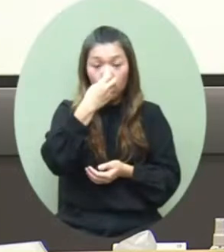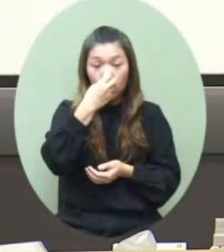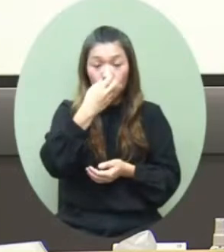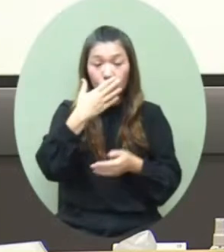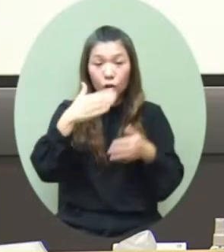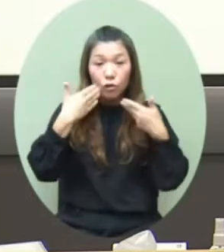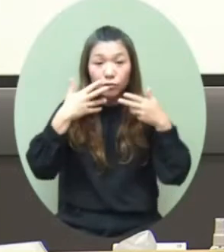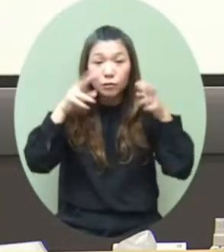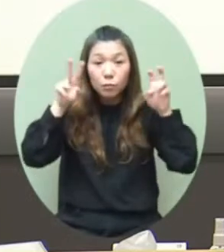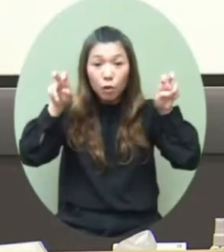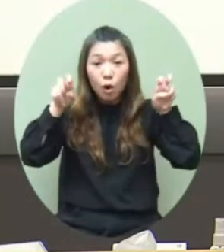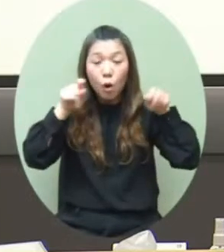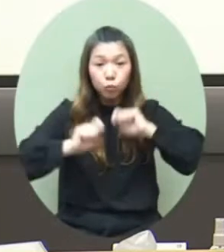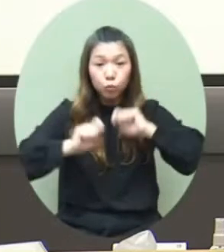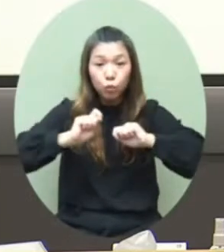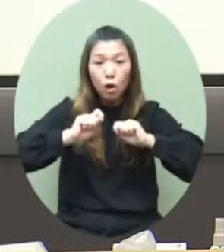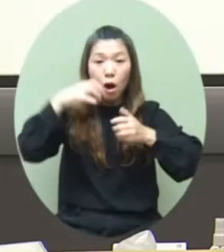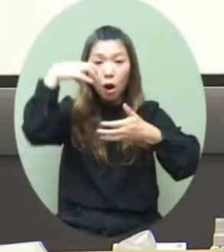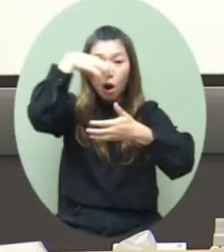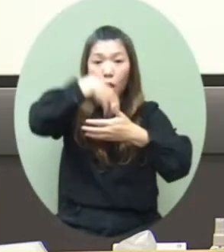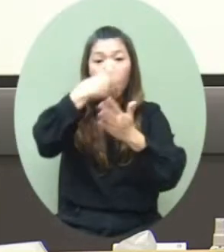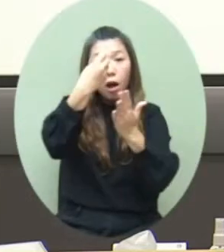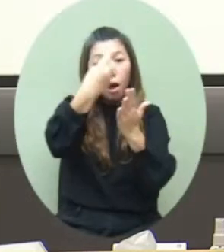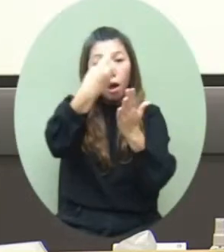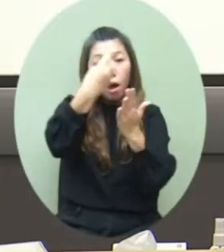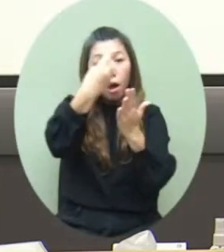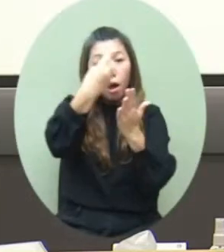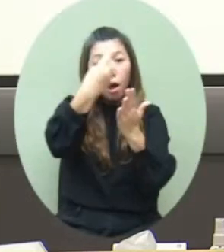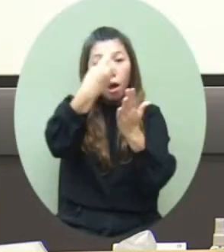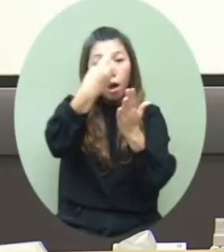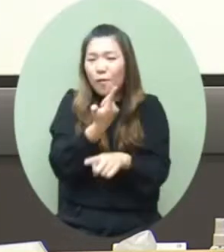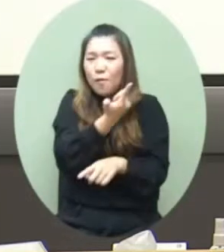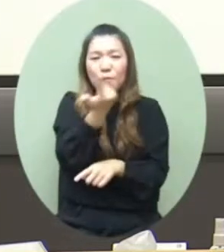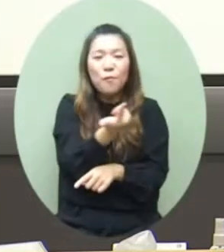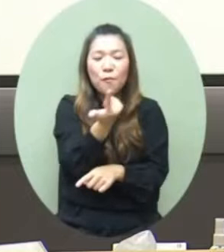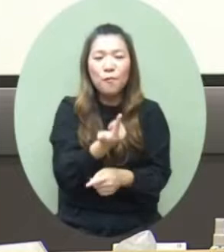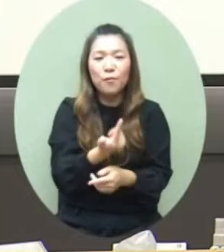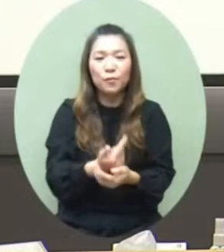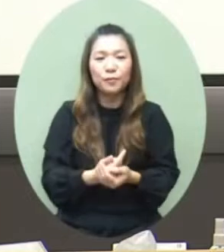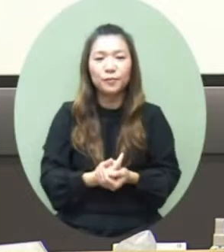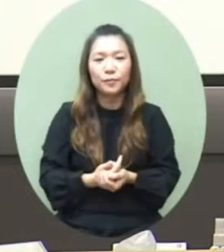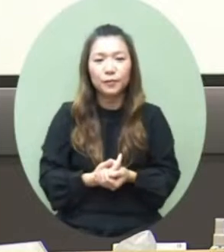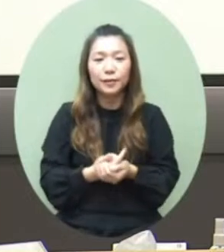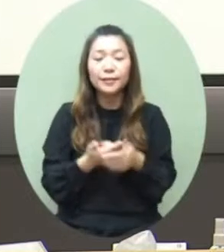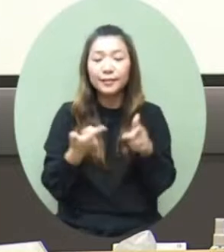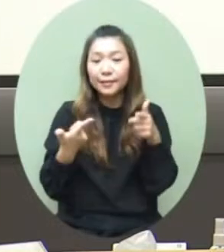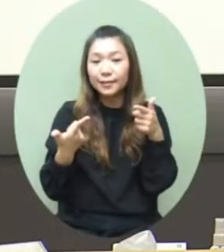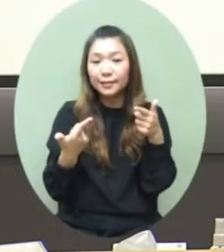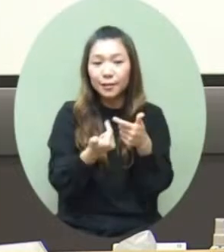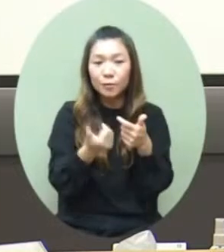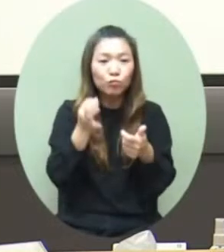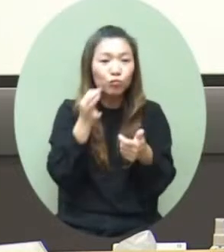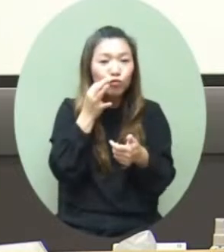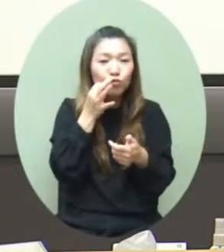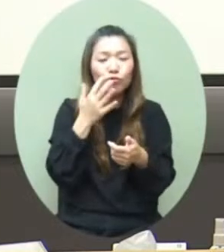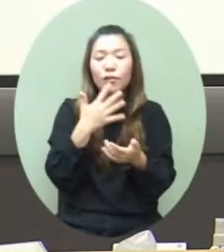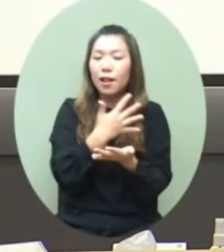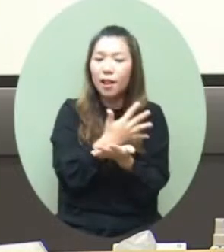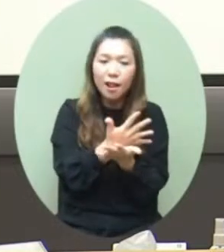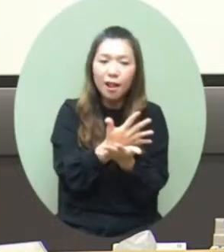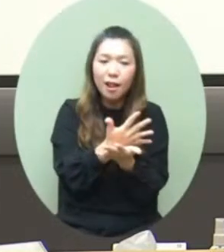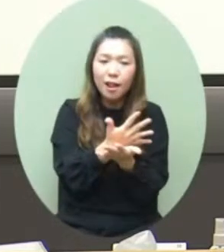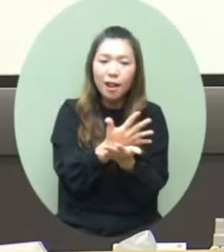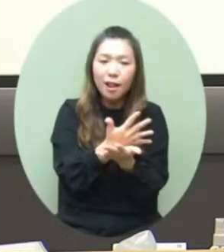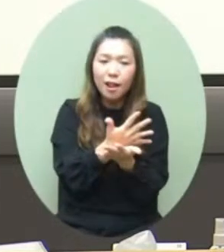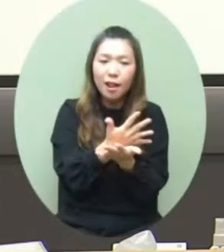in the various dining and leisure activities while supporting the economy.